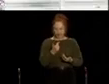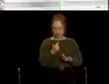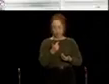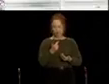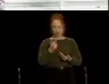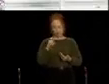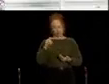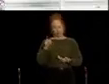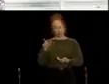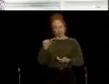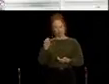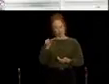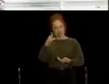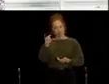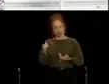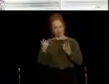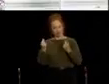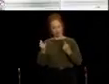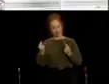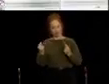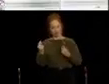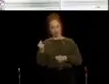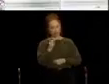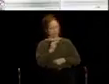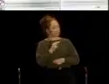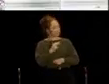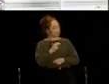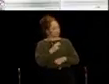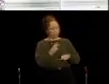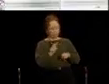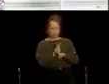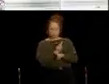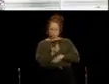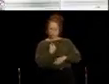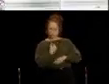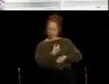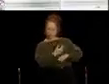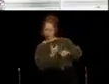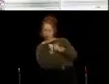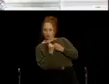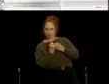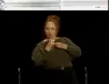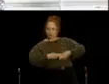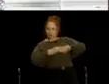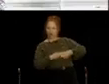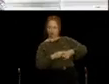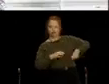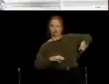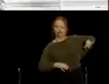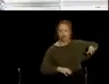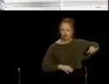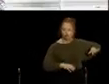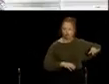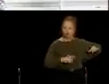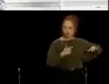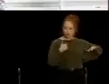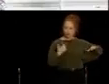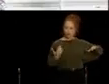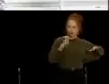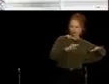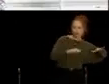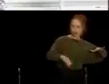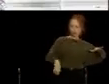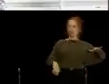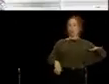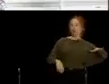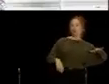my arm and she said, "Use me to support your weight." And I did. And it allowed me to do that until